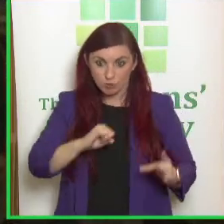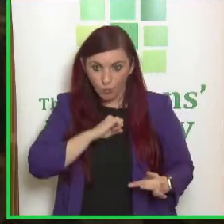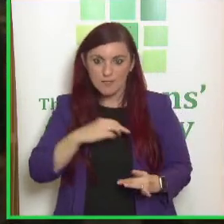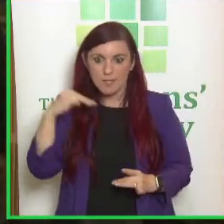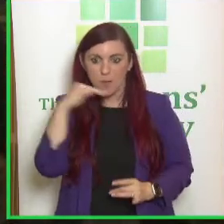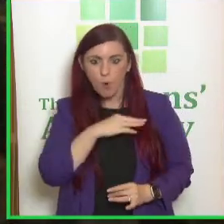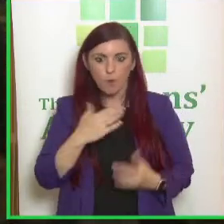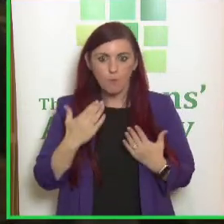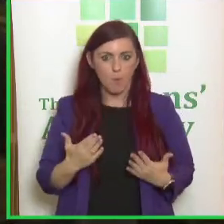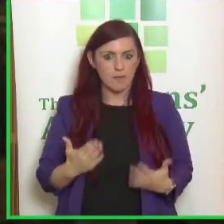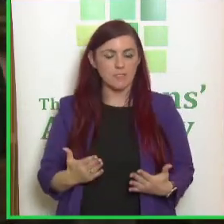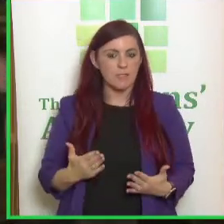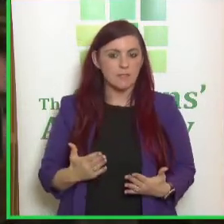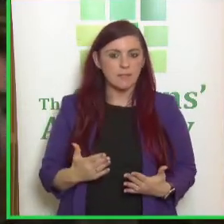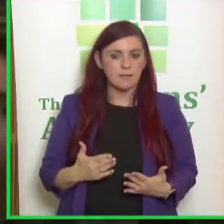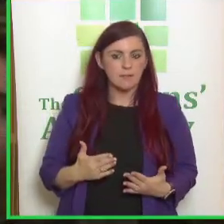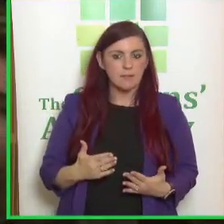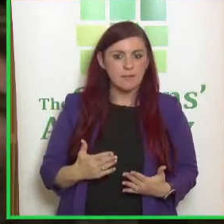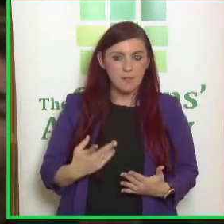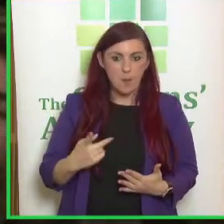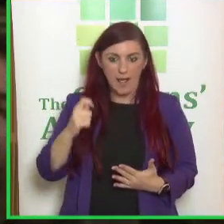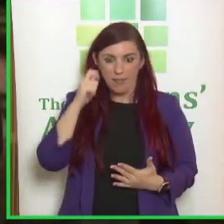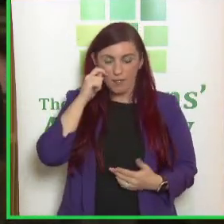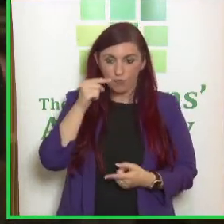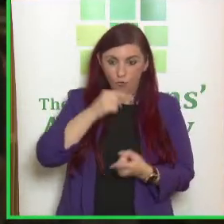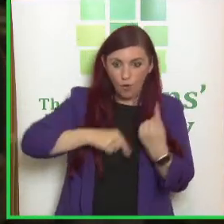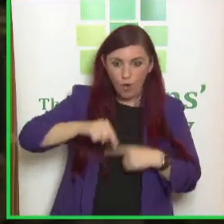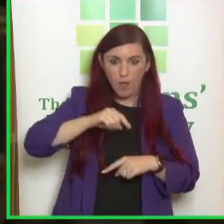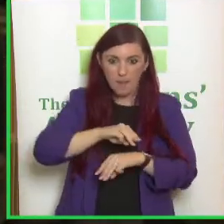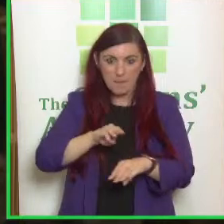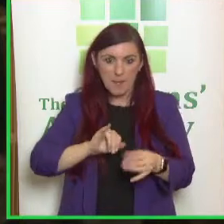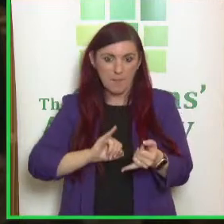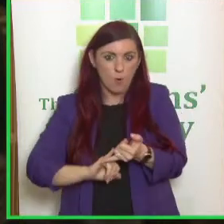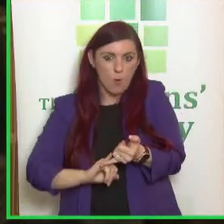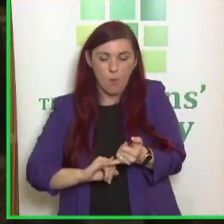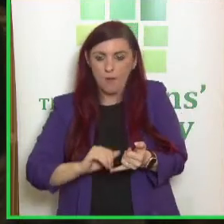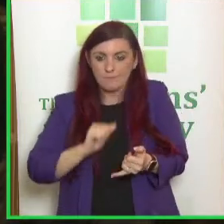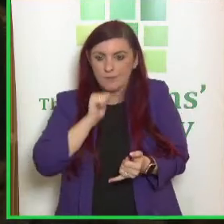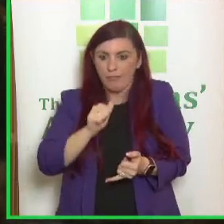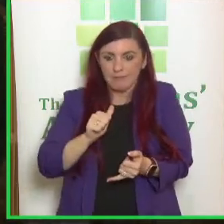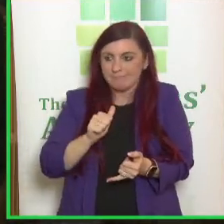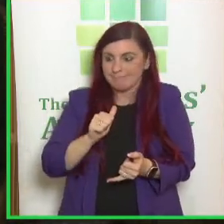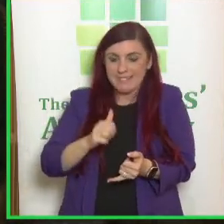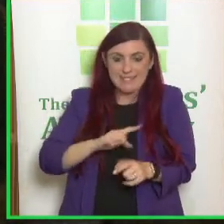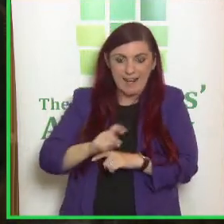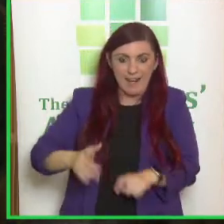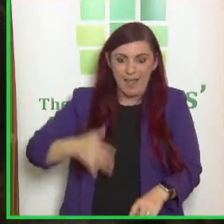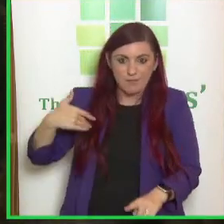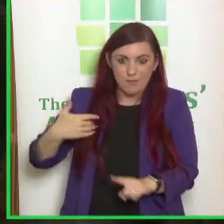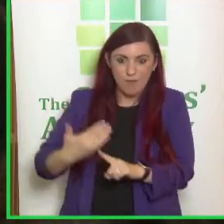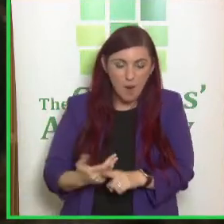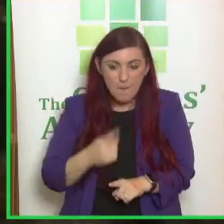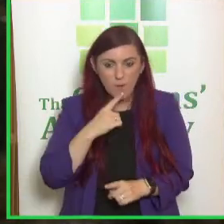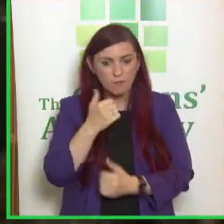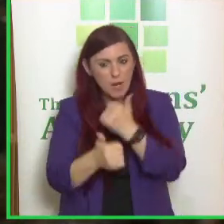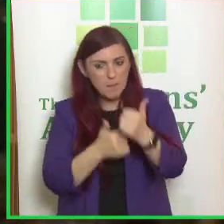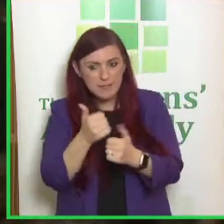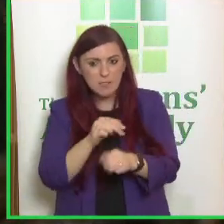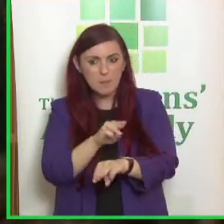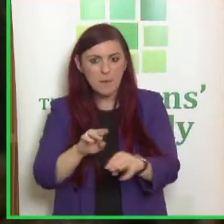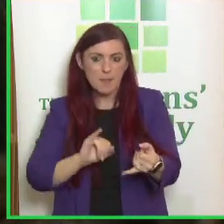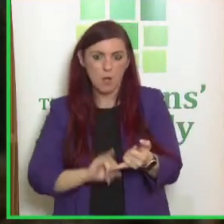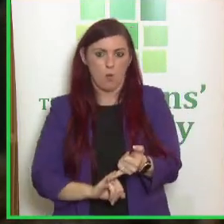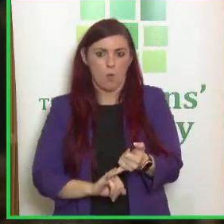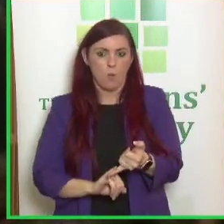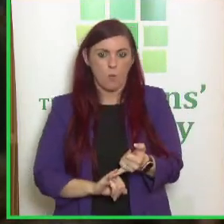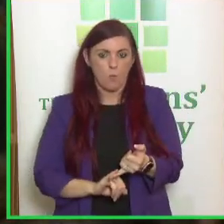it's worth reflecting on probably all the people who haven't made it this far, or all the harm that's been caused, but also credit and recognition to the people who got